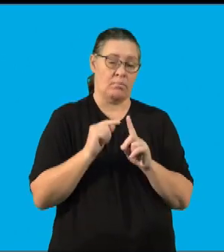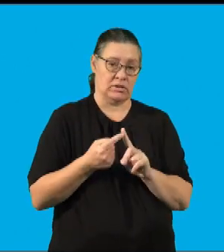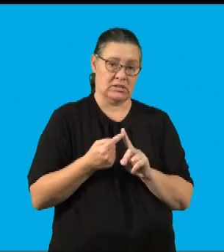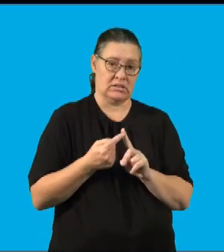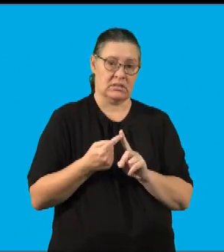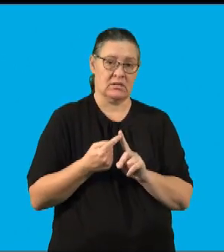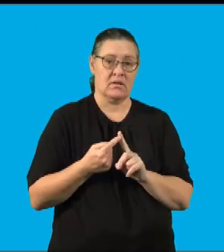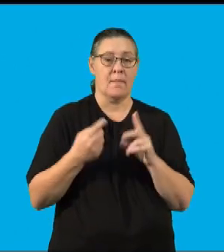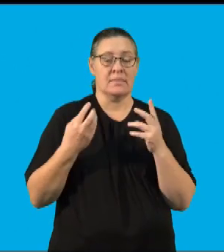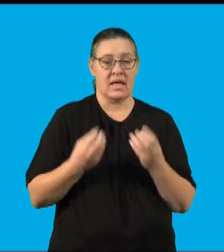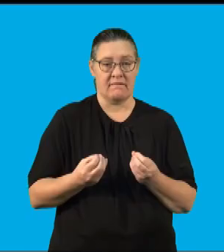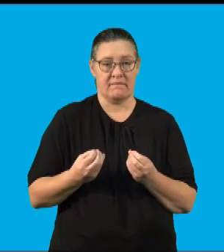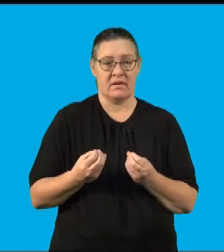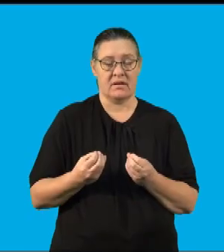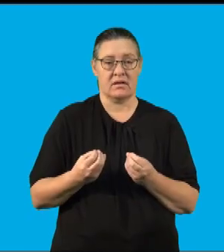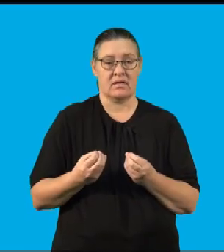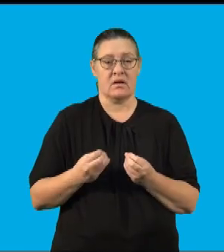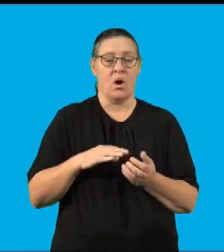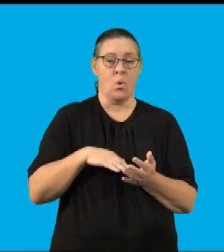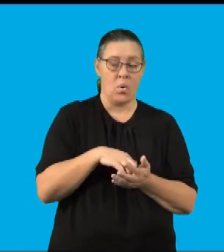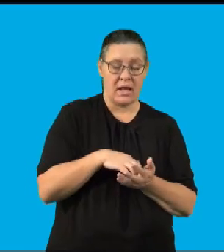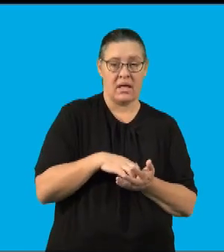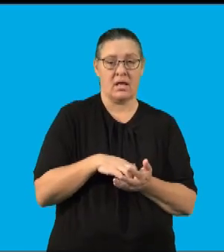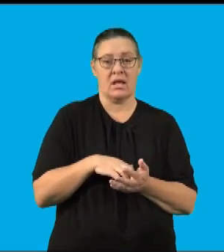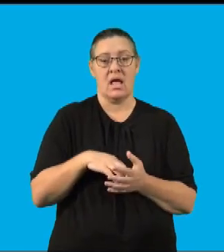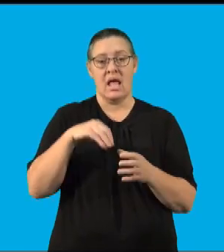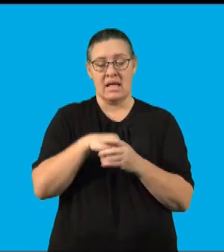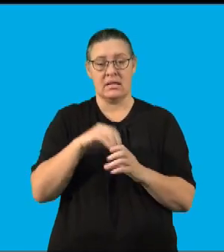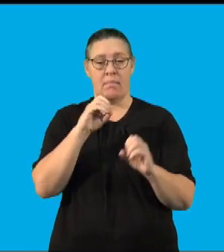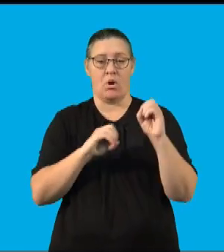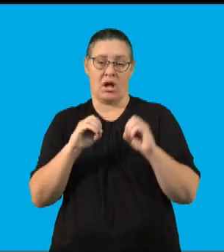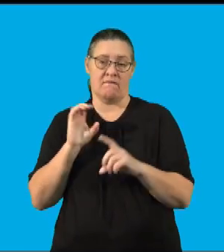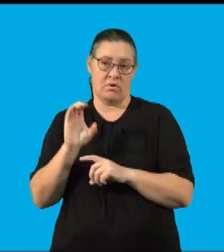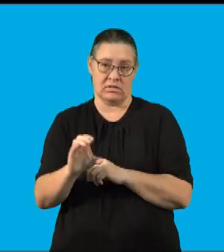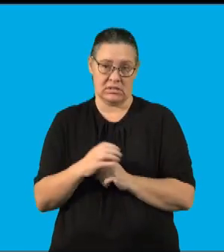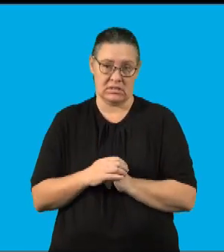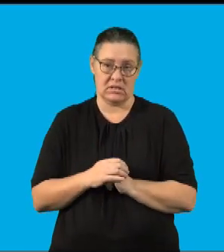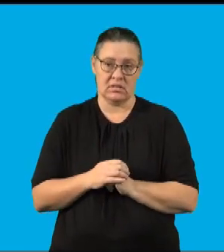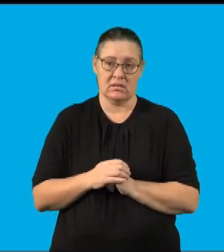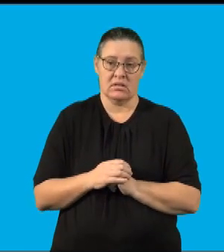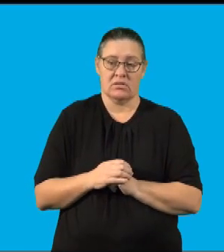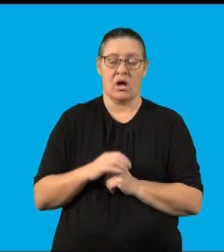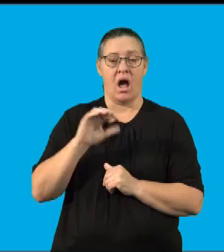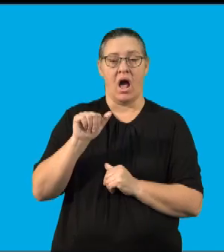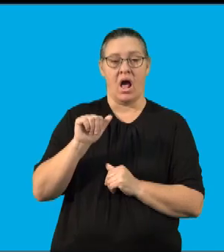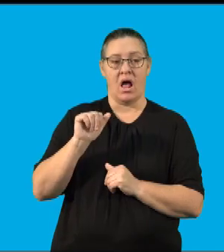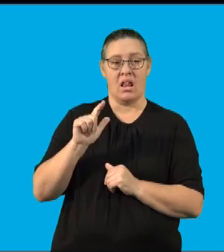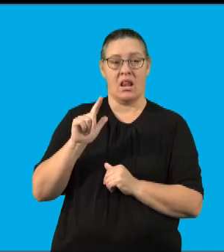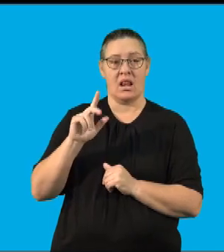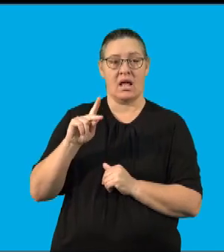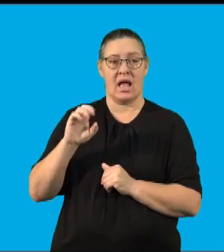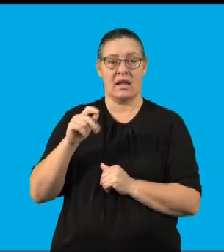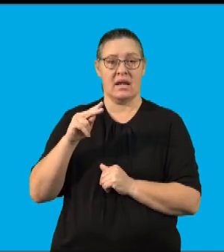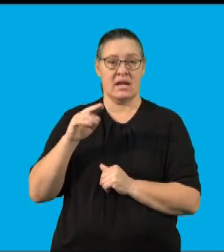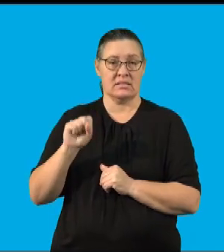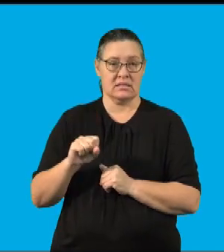boiling point, it means that it needs to have weak intermolecular forces. And seeing that we are comparing alkanes here,